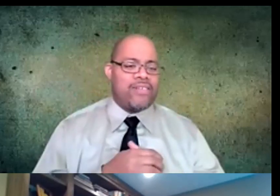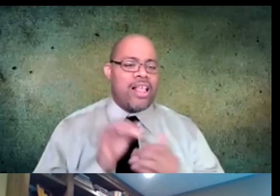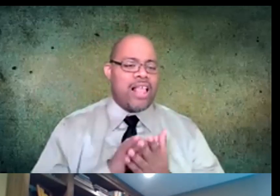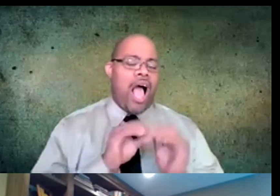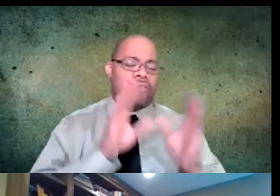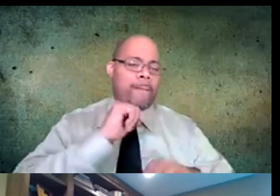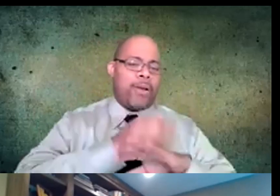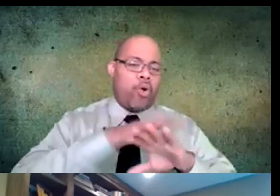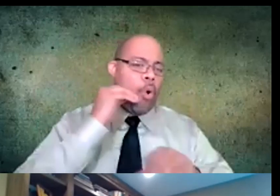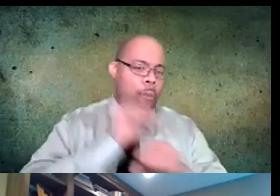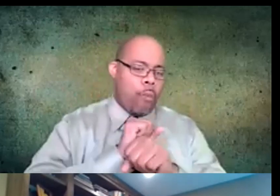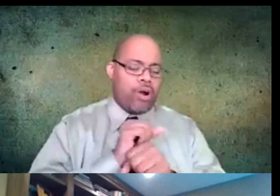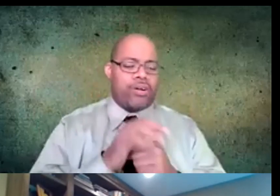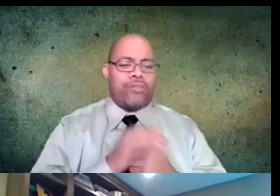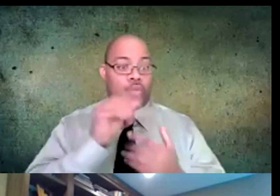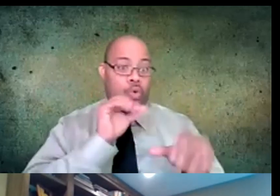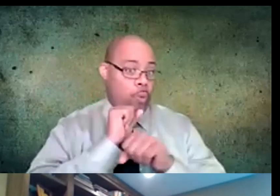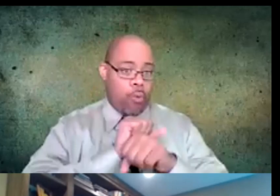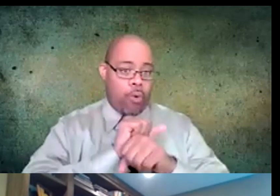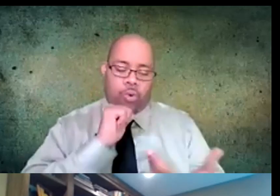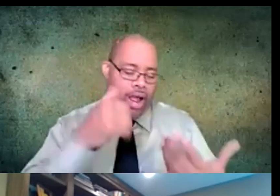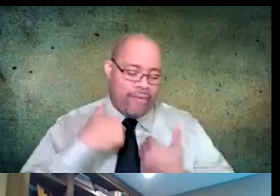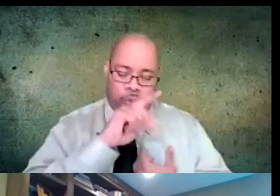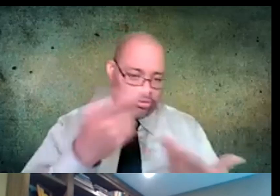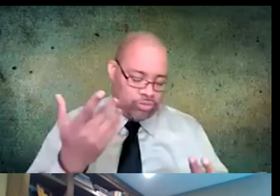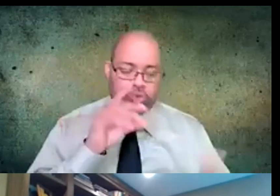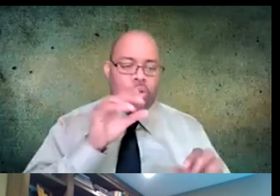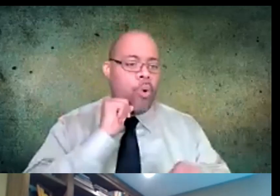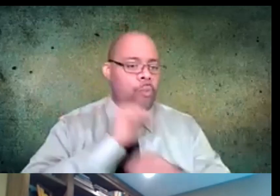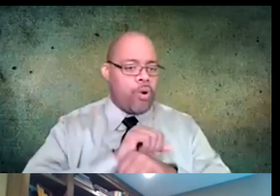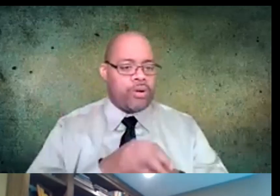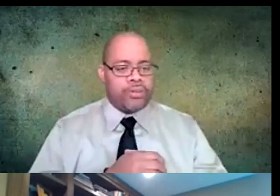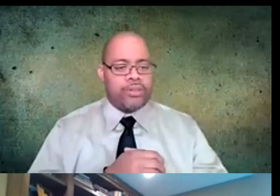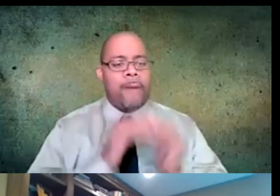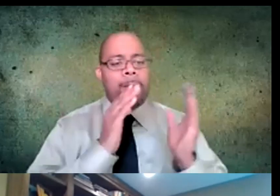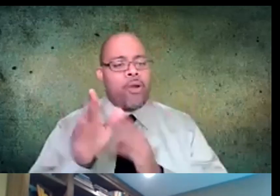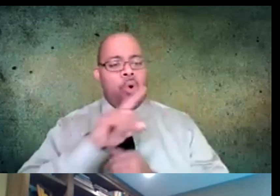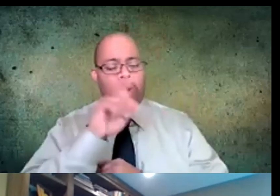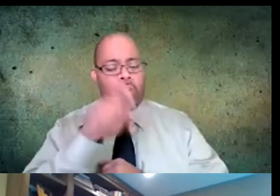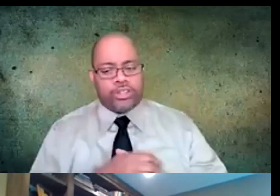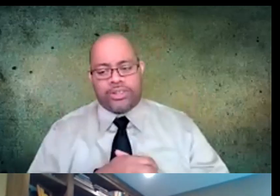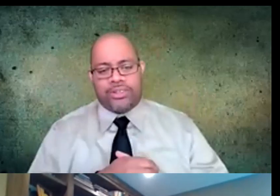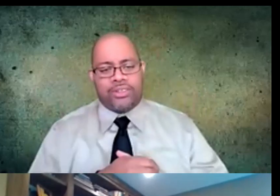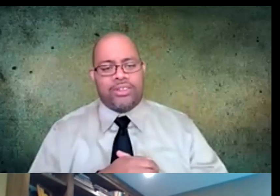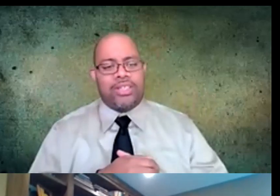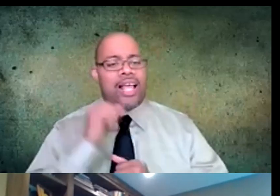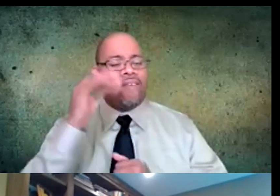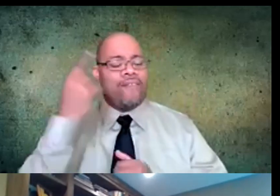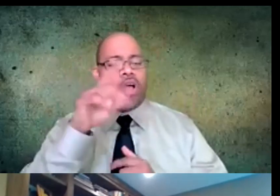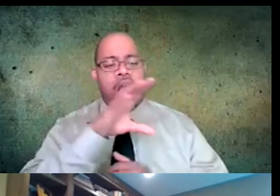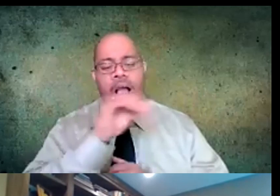based on your homework. Or if you don't do your homework, you wouldn't have a question. So do your homework, prepare your questions, whether it's for the